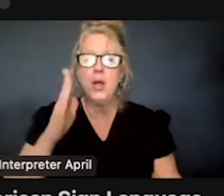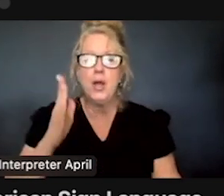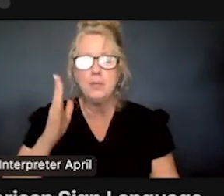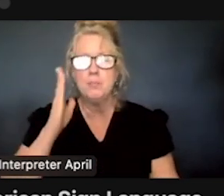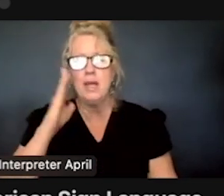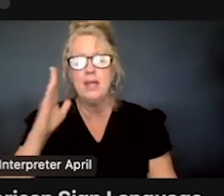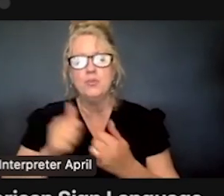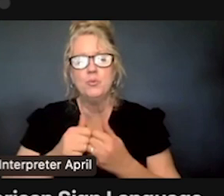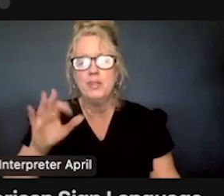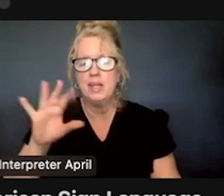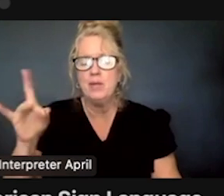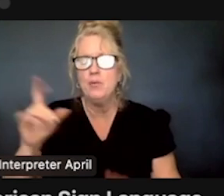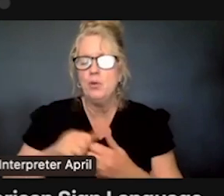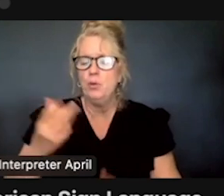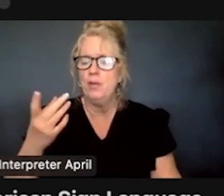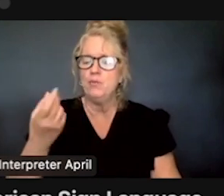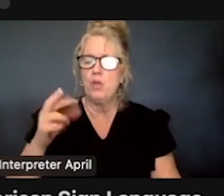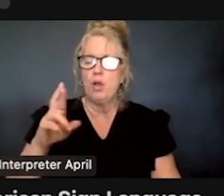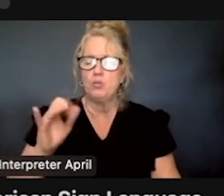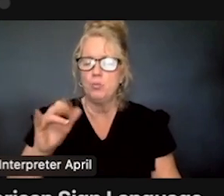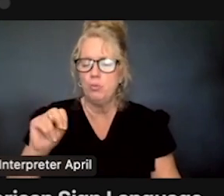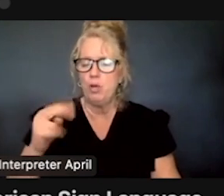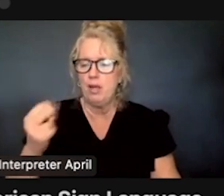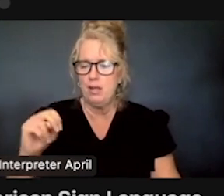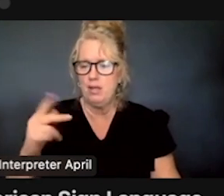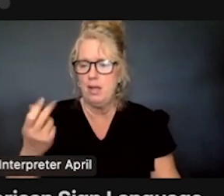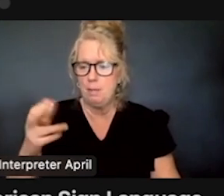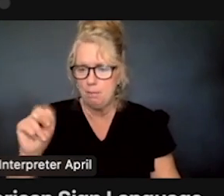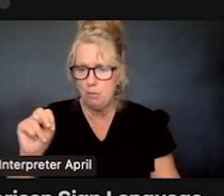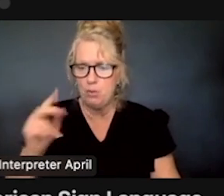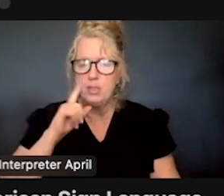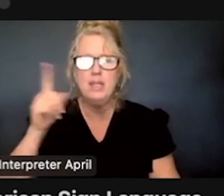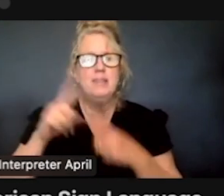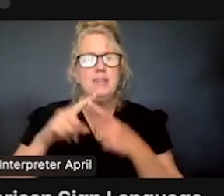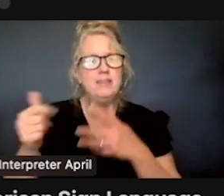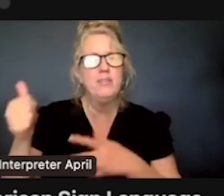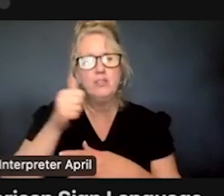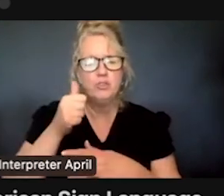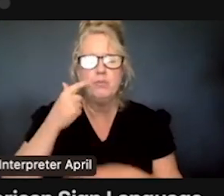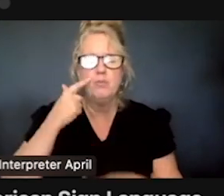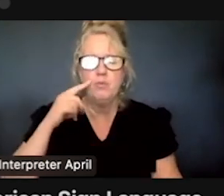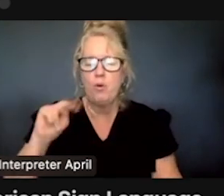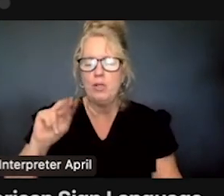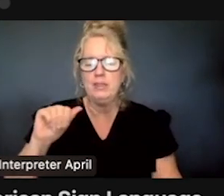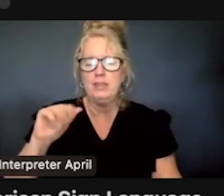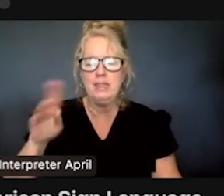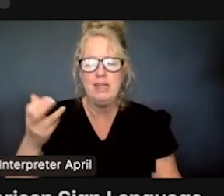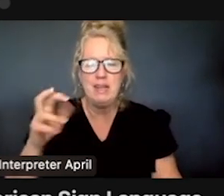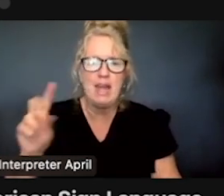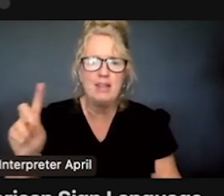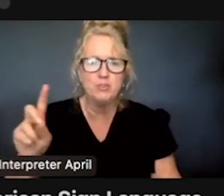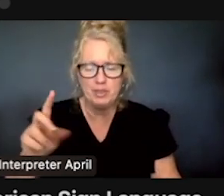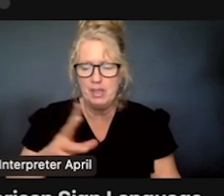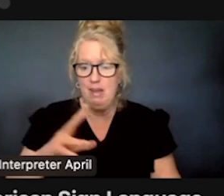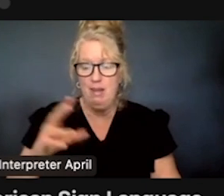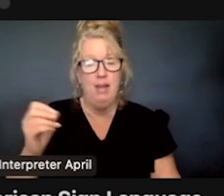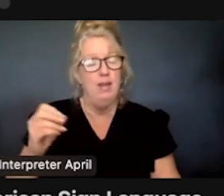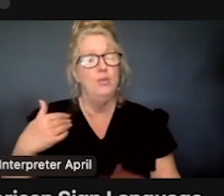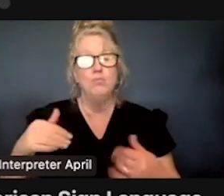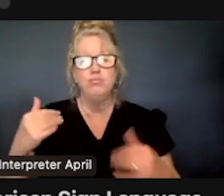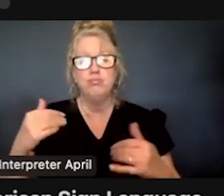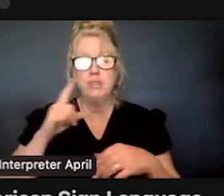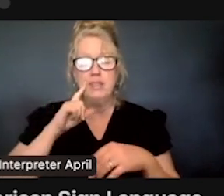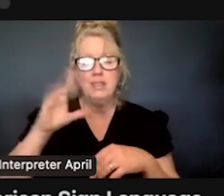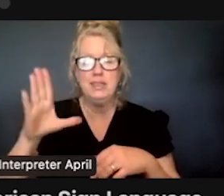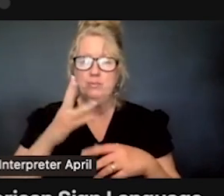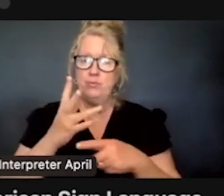Dr. Brian Hepburn, who is the Chief Executive for NASHPD, and just an incredible